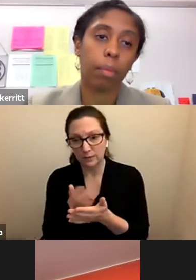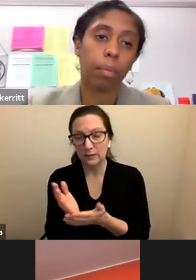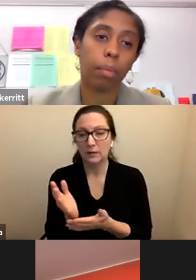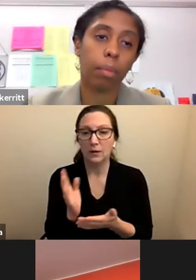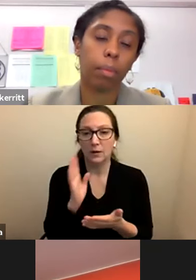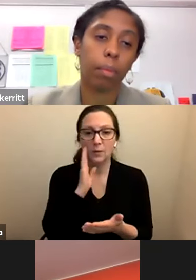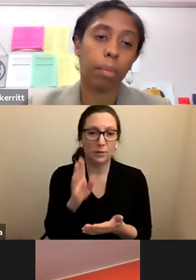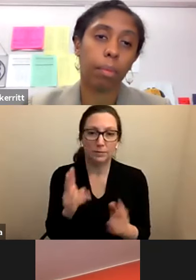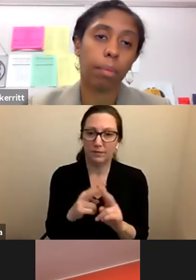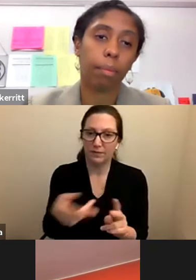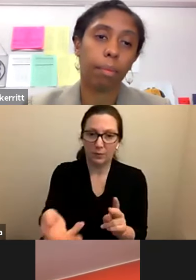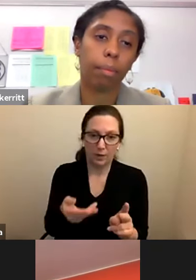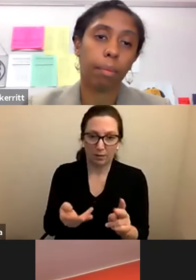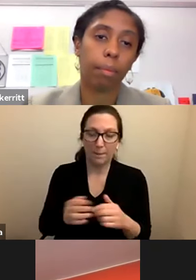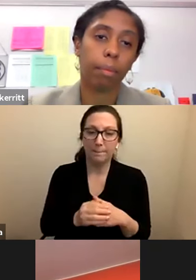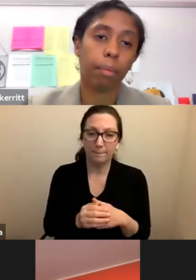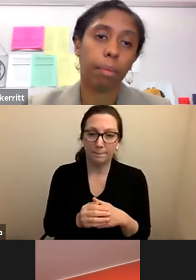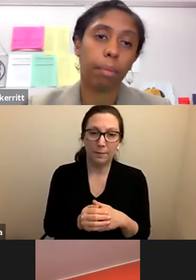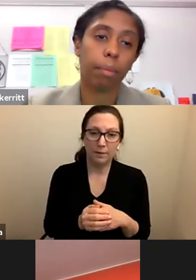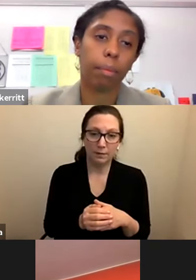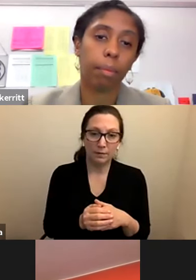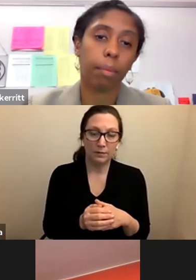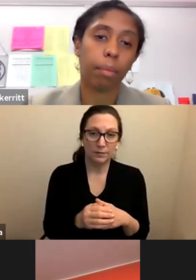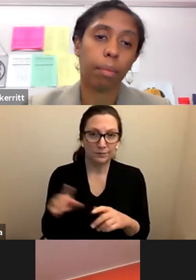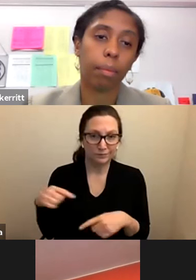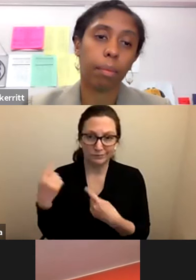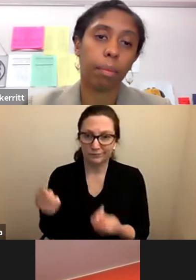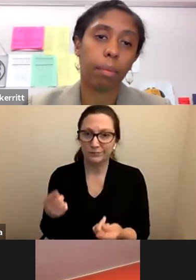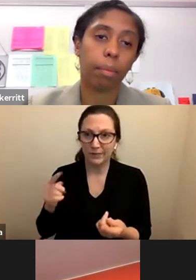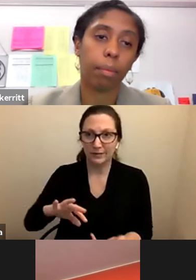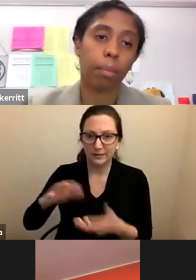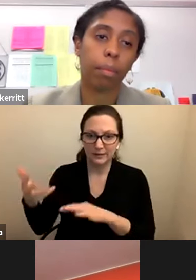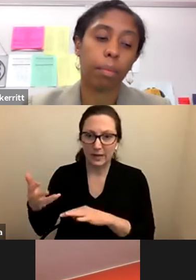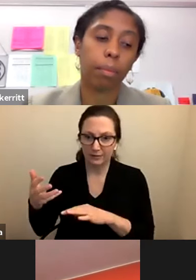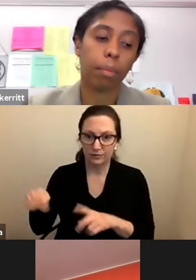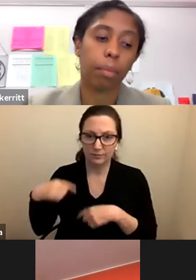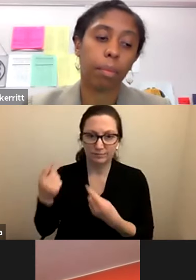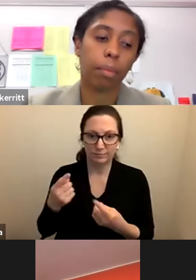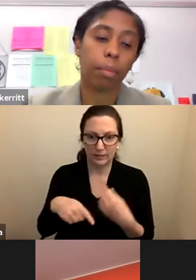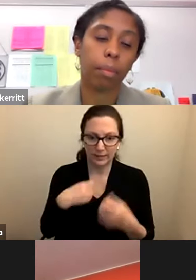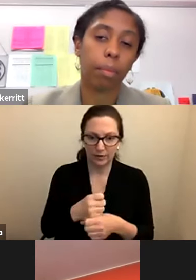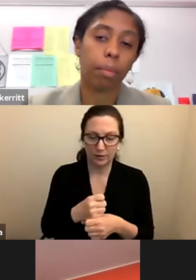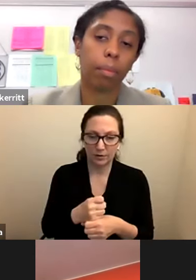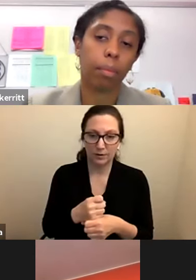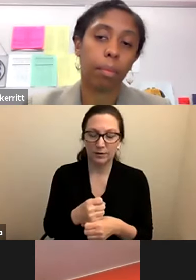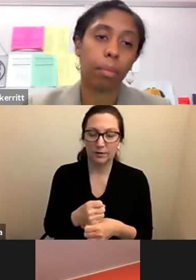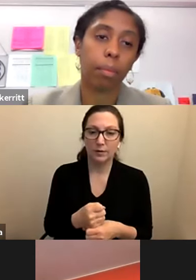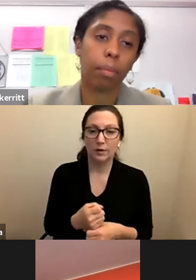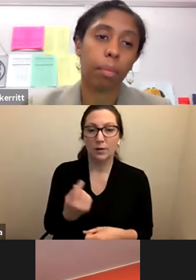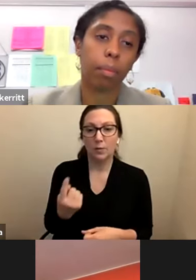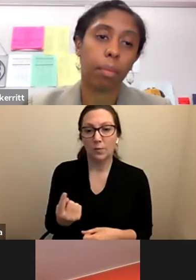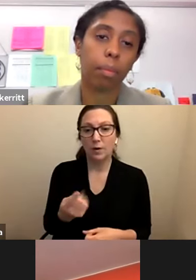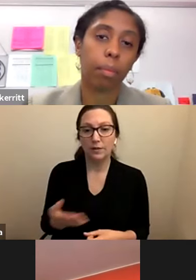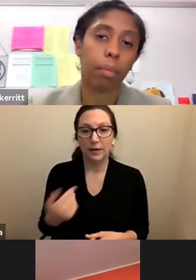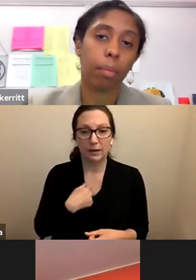so welcome, because this has been somewhat disastrous over the last year. And one of the things that I